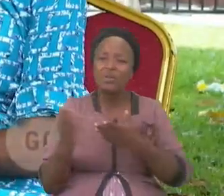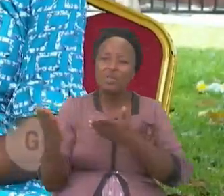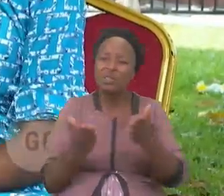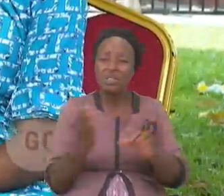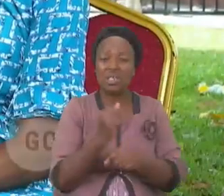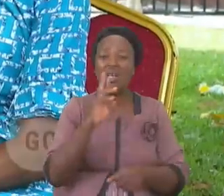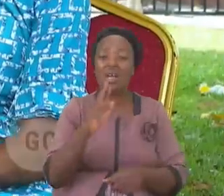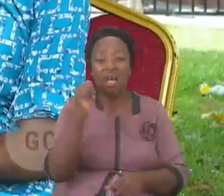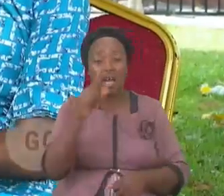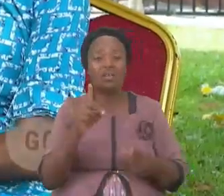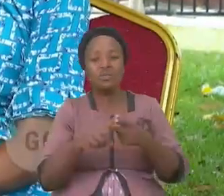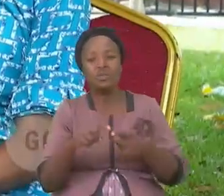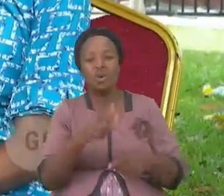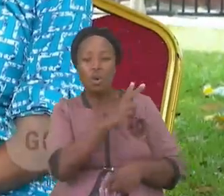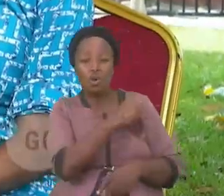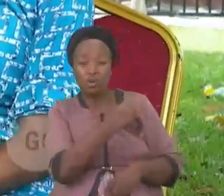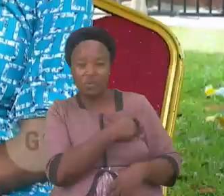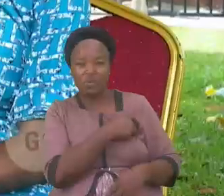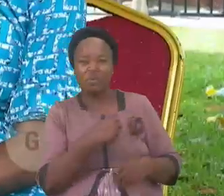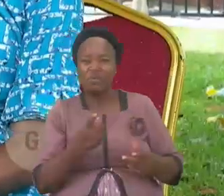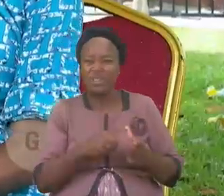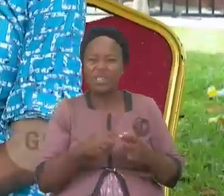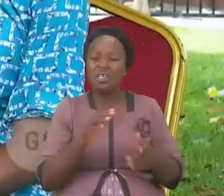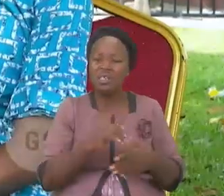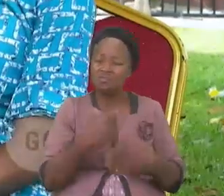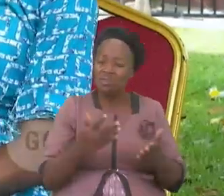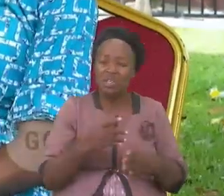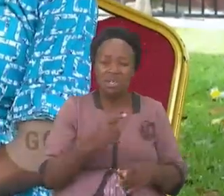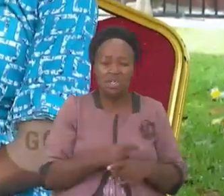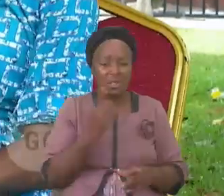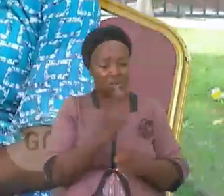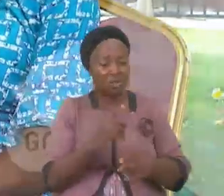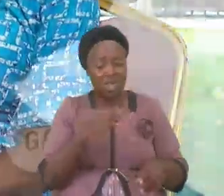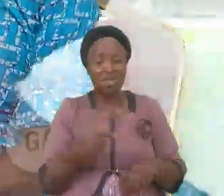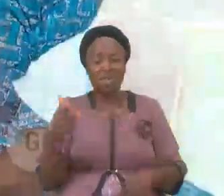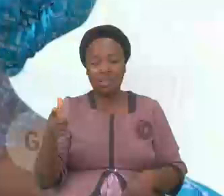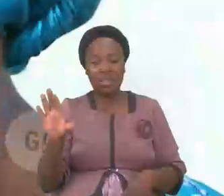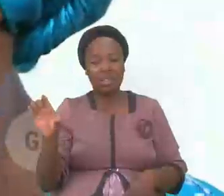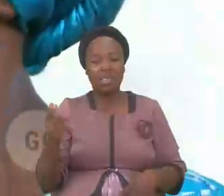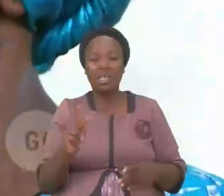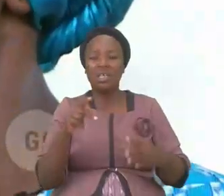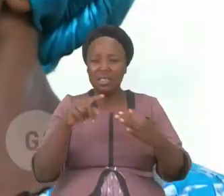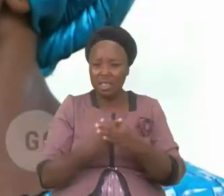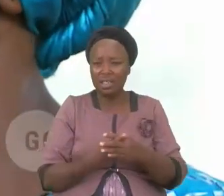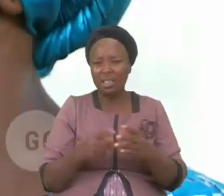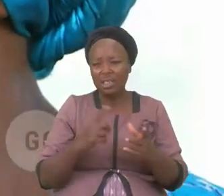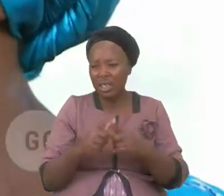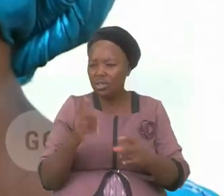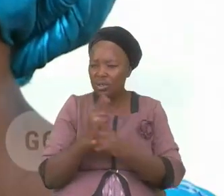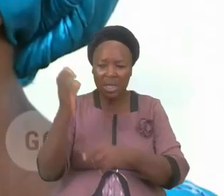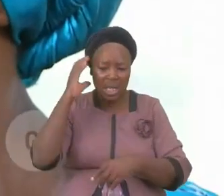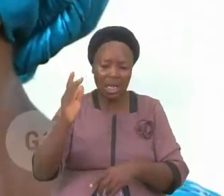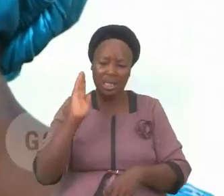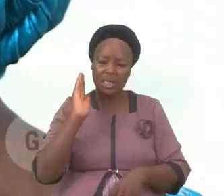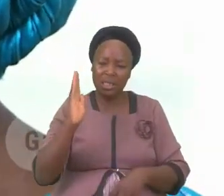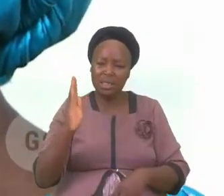the testimony from a brother about his son, I encouraged her, as you are going to this Bori, that you are not